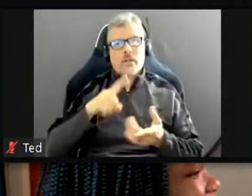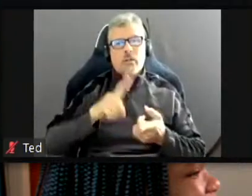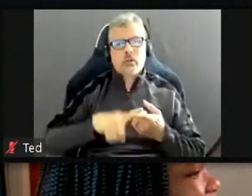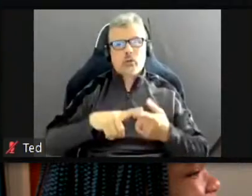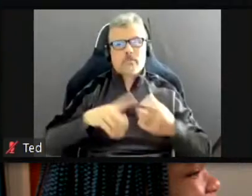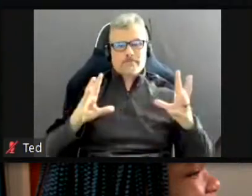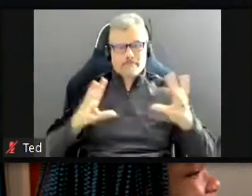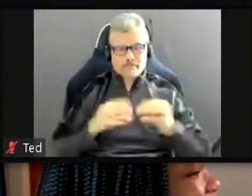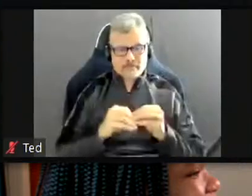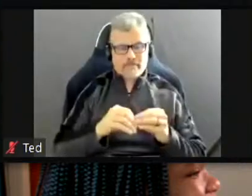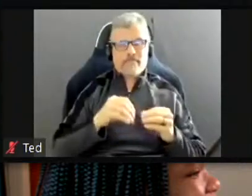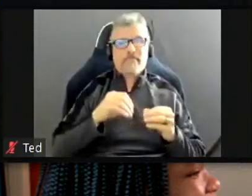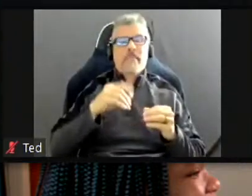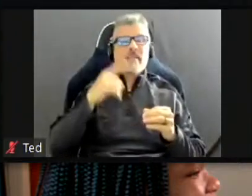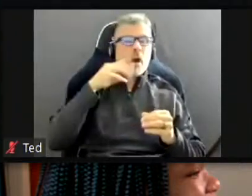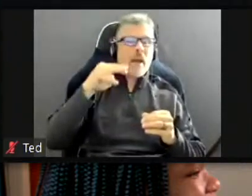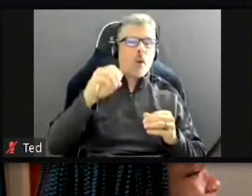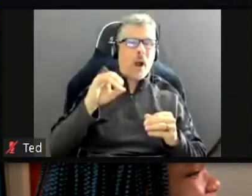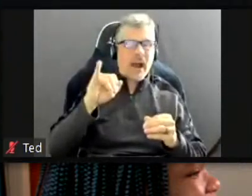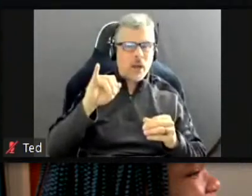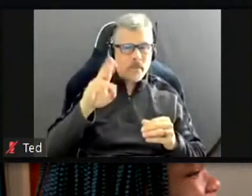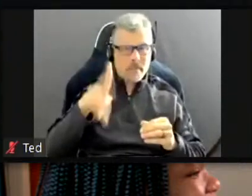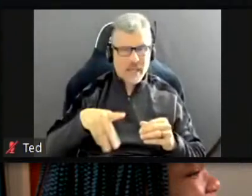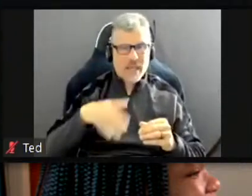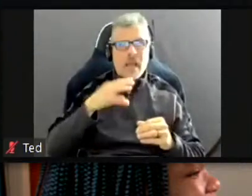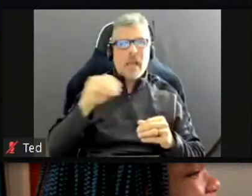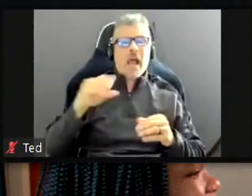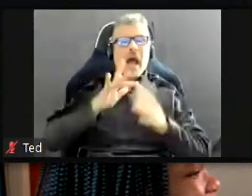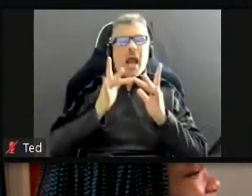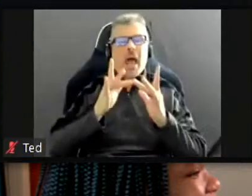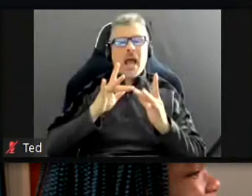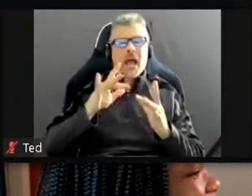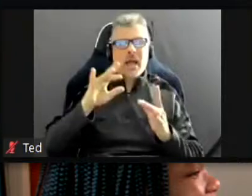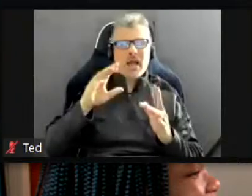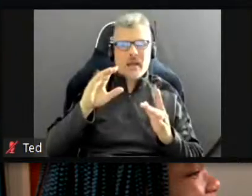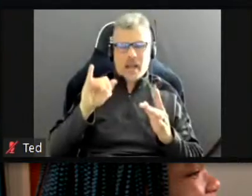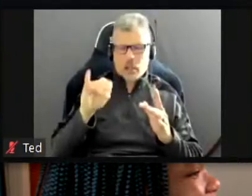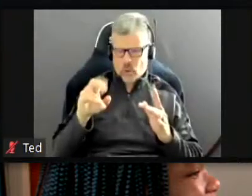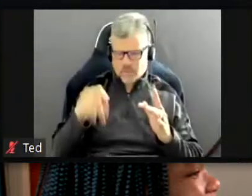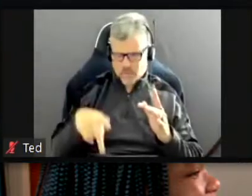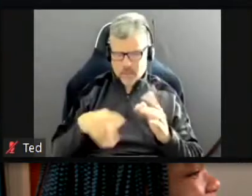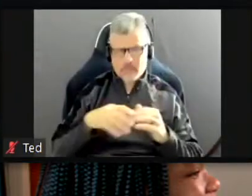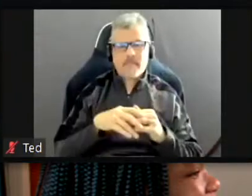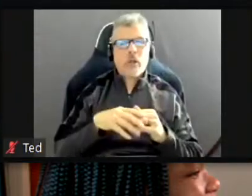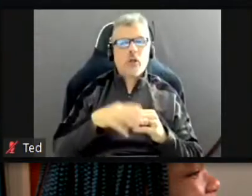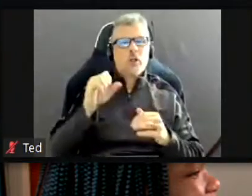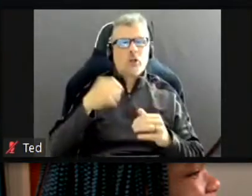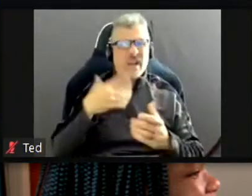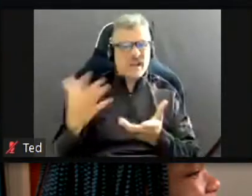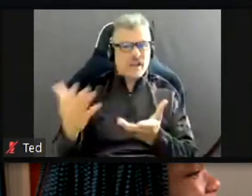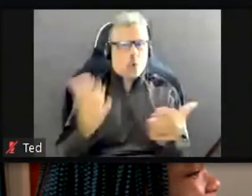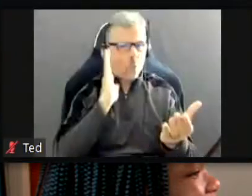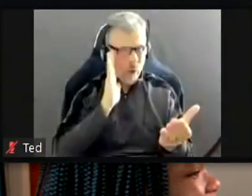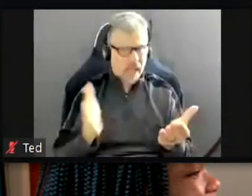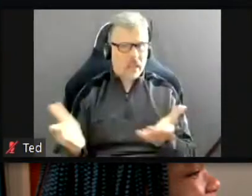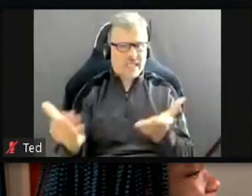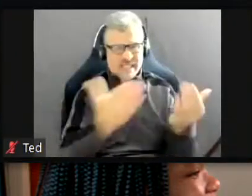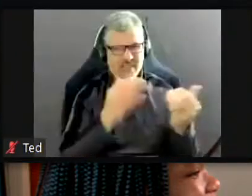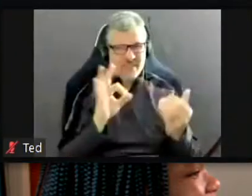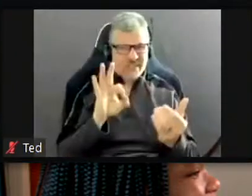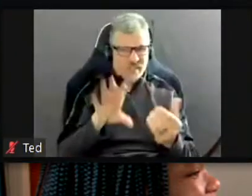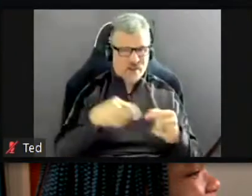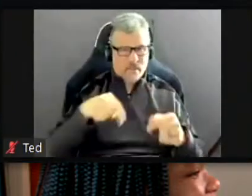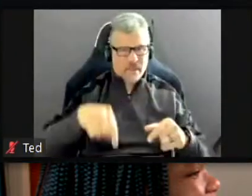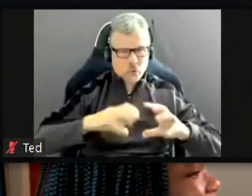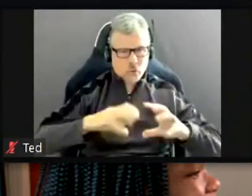for the MOIEP as well as the online IFSP. And so we're going to be seeking feedback from this group as well